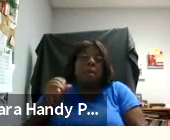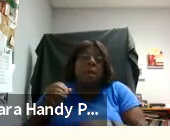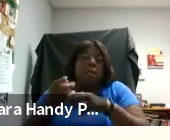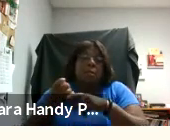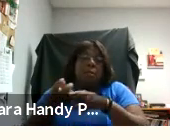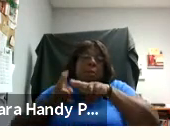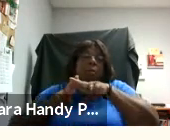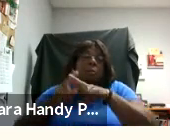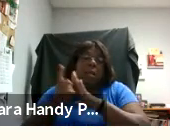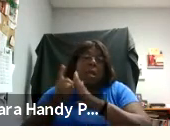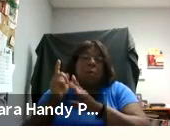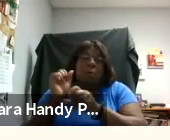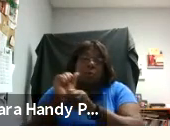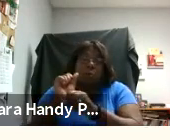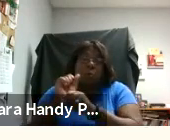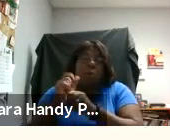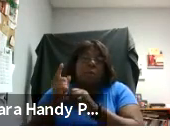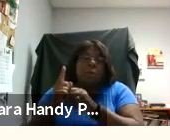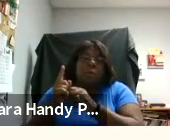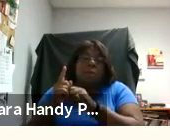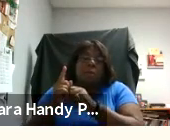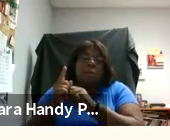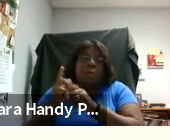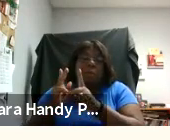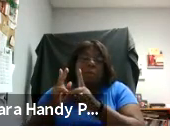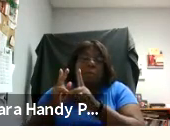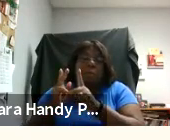hours worked for individuals